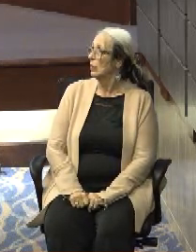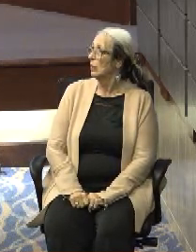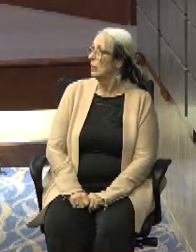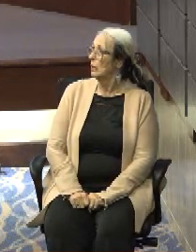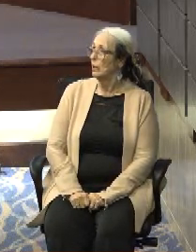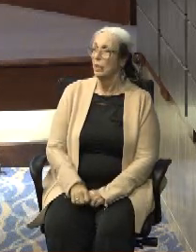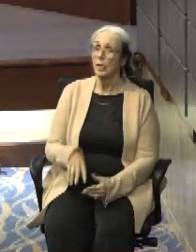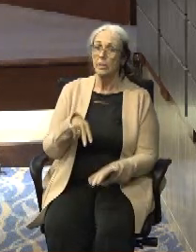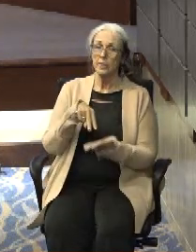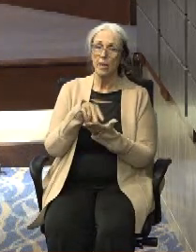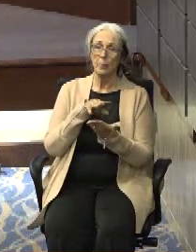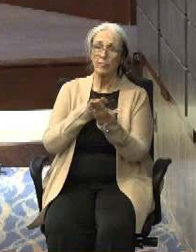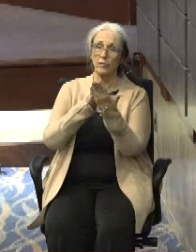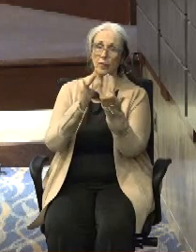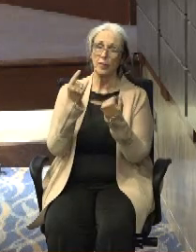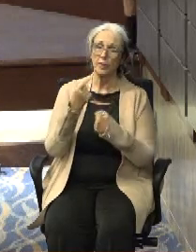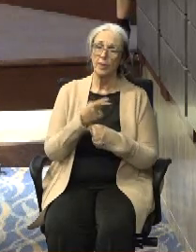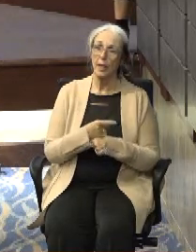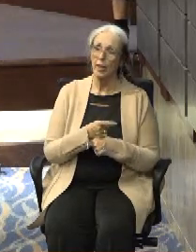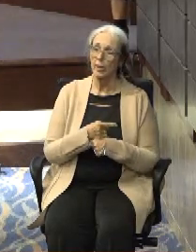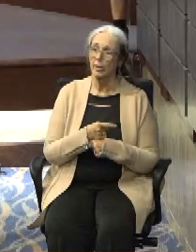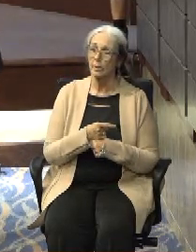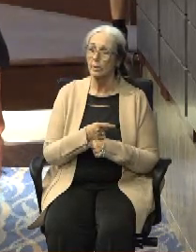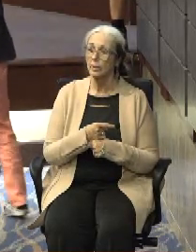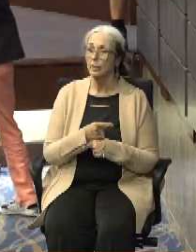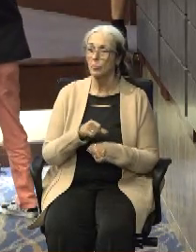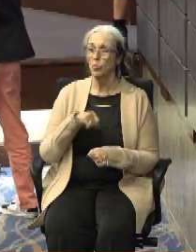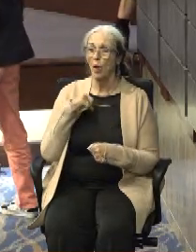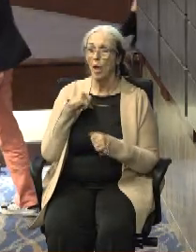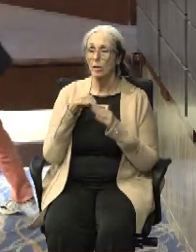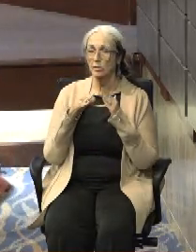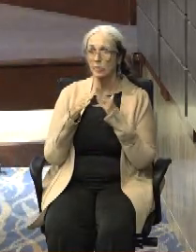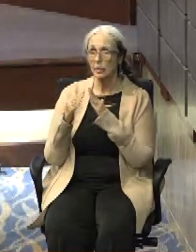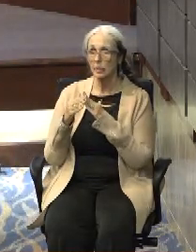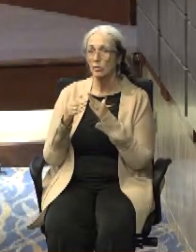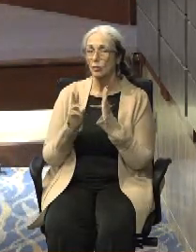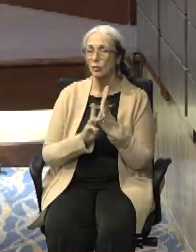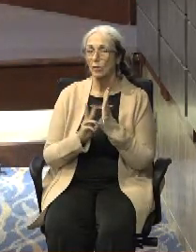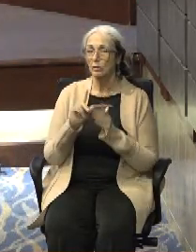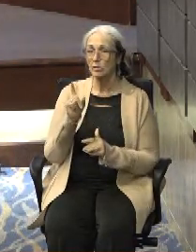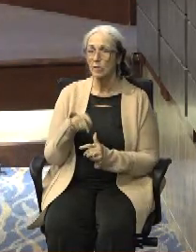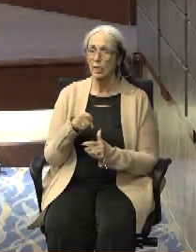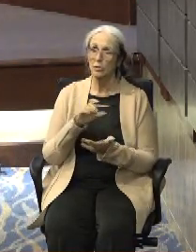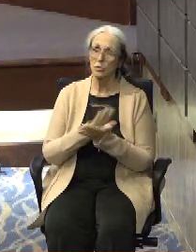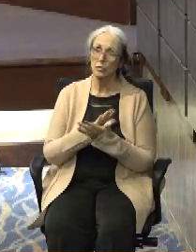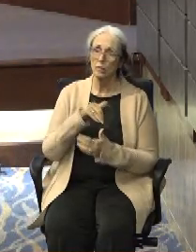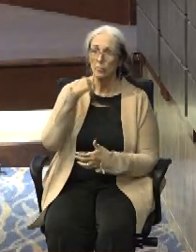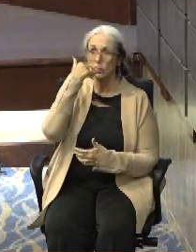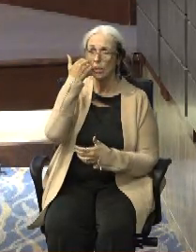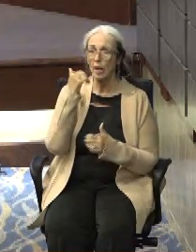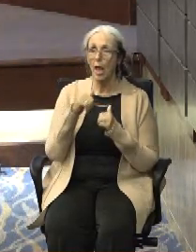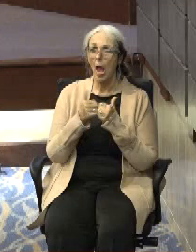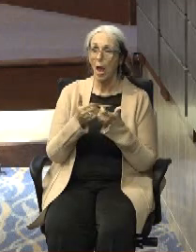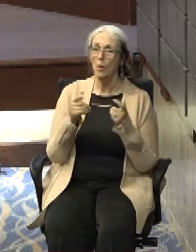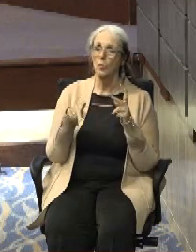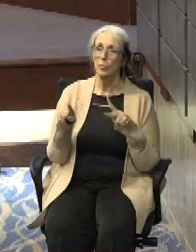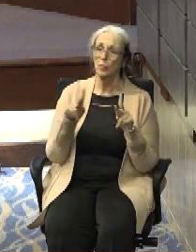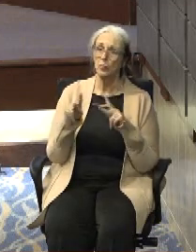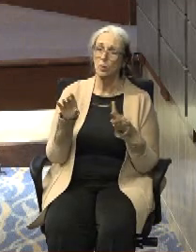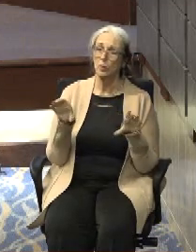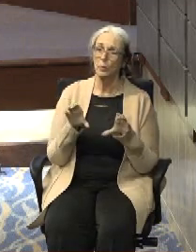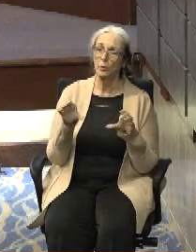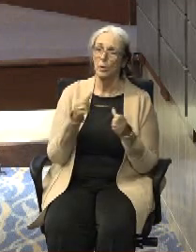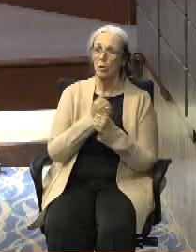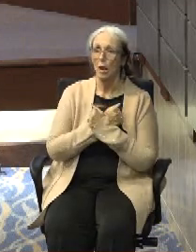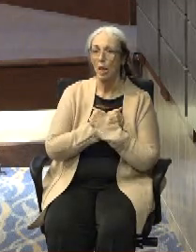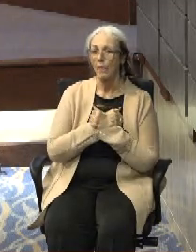I stand before you today as David Nuentwander. Once a proud citizen of Waco, Texas, I grew up here, I went to school here, and I am ashamed of the way I've been treated by my once loved city